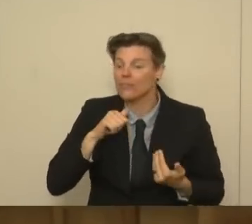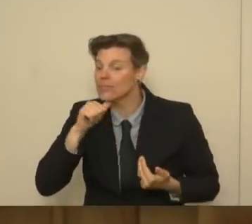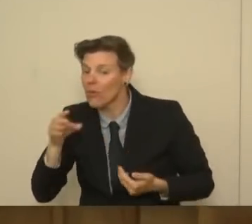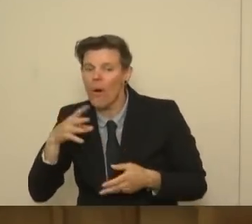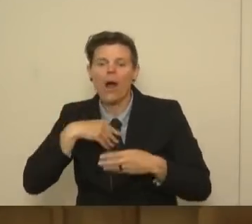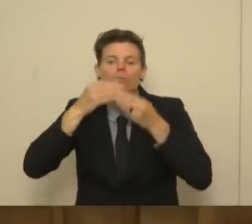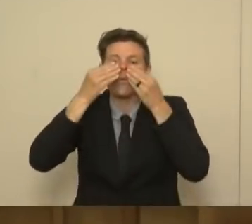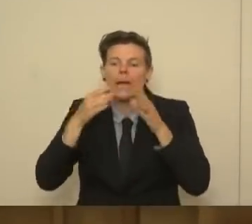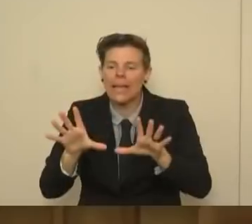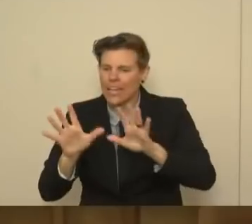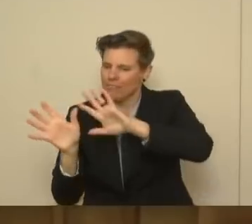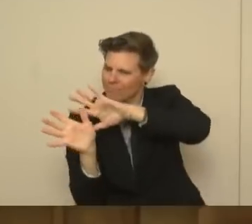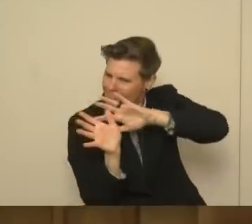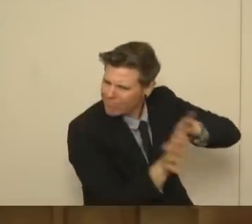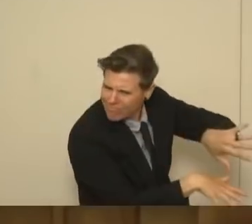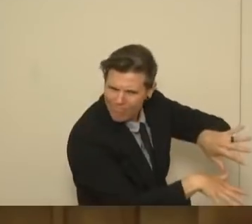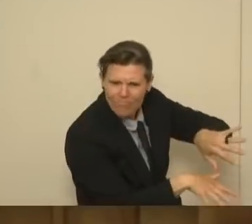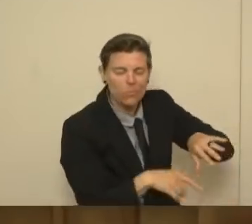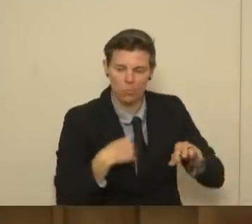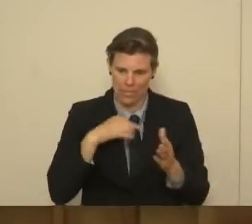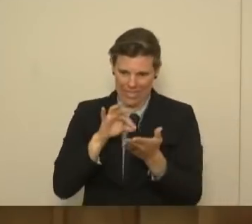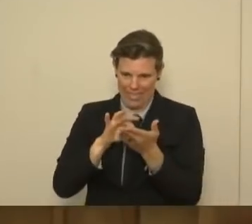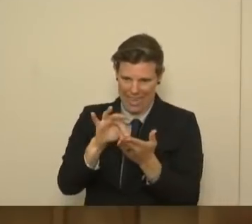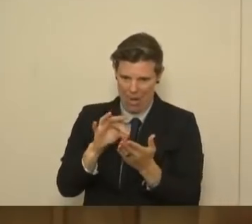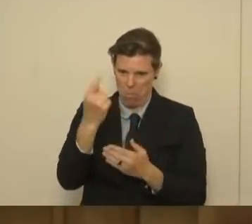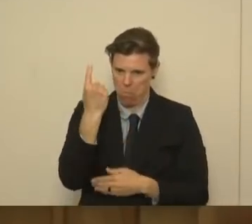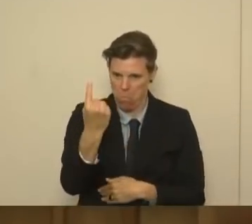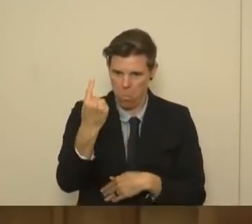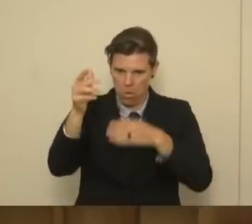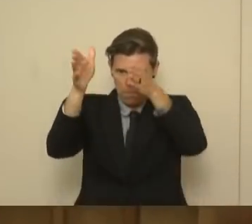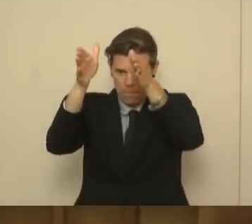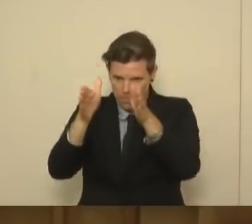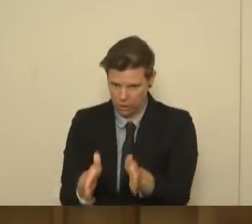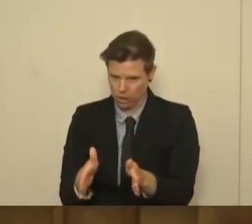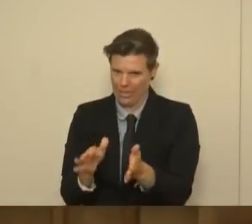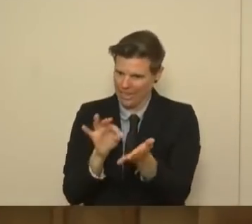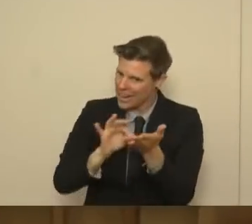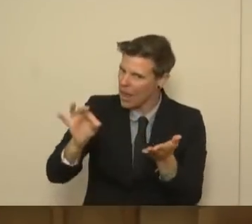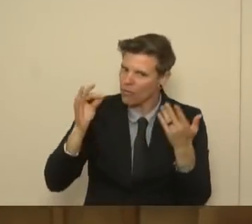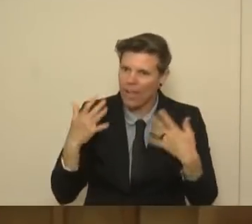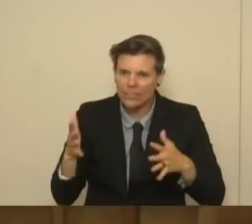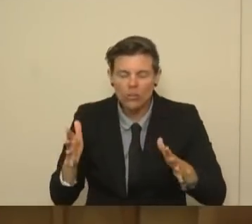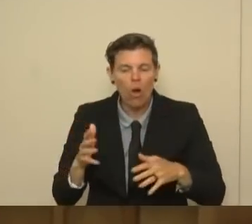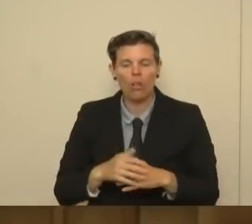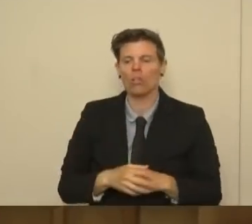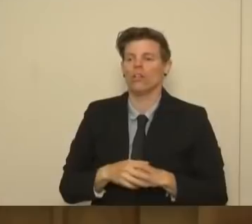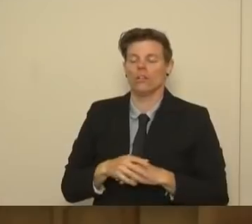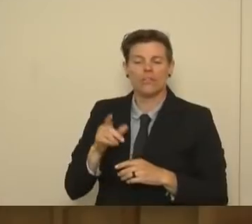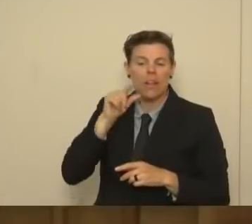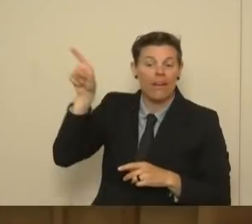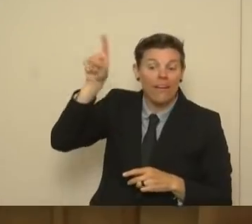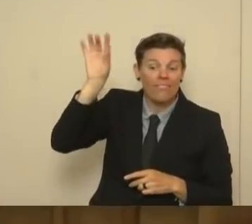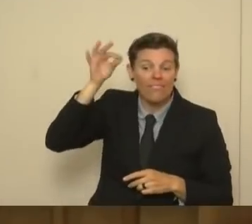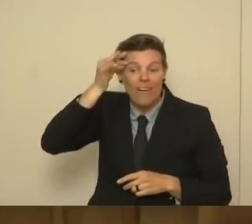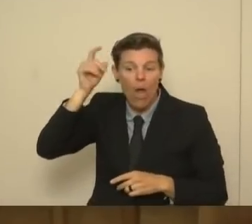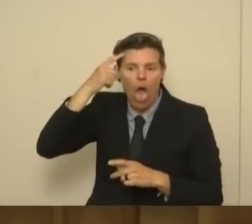we can do to counter messaging that is distracting, that is unconstitutional, that is hurtful,